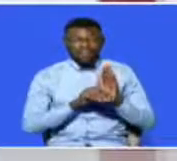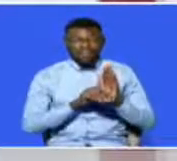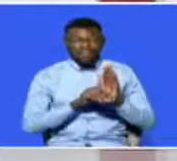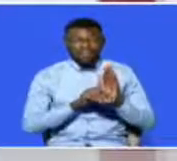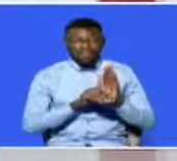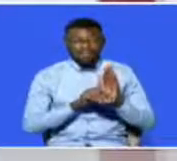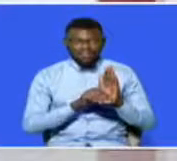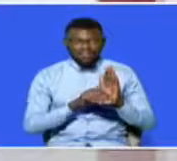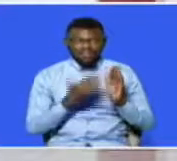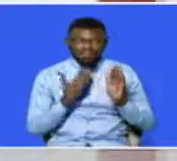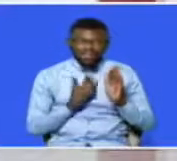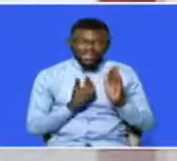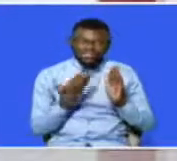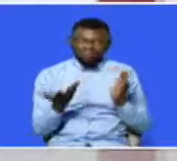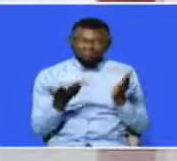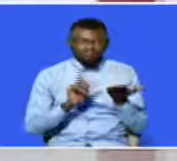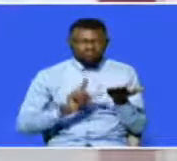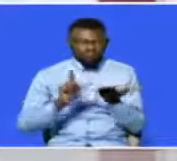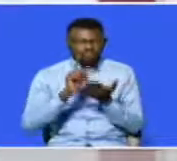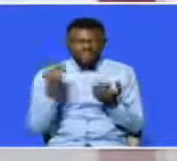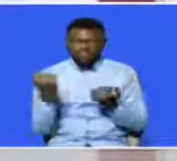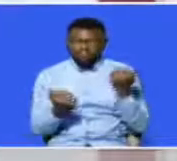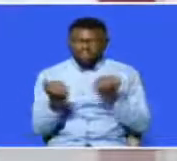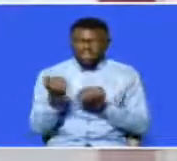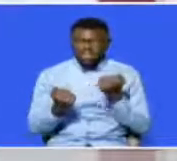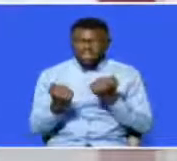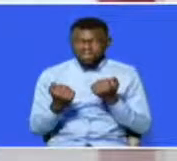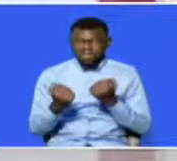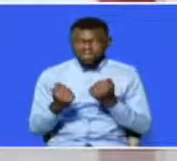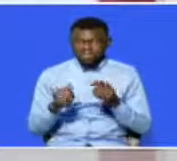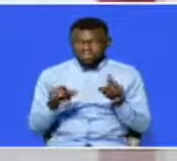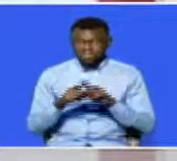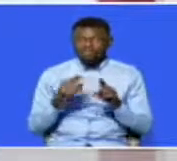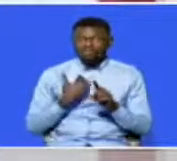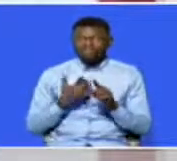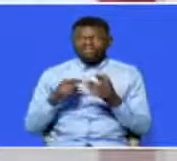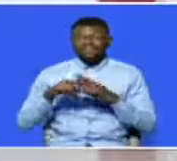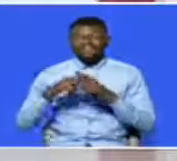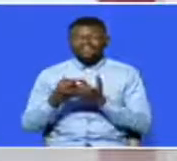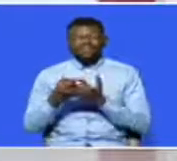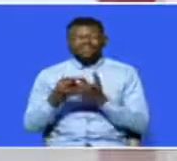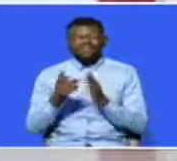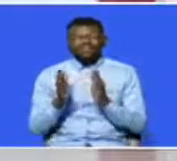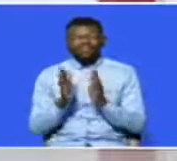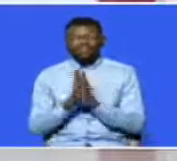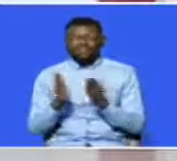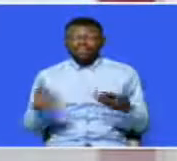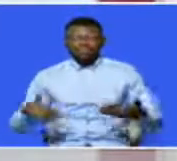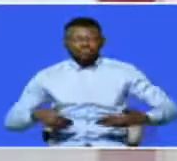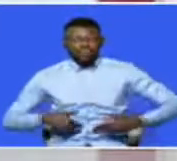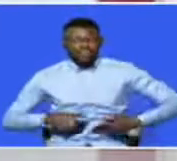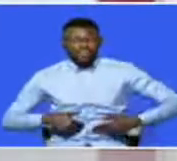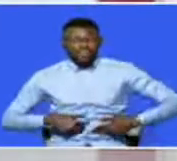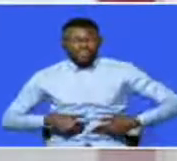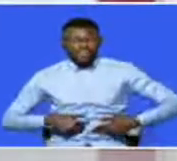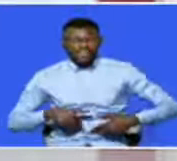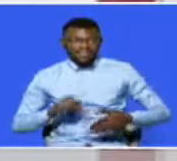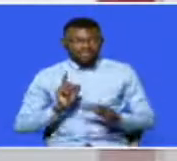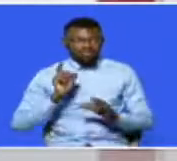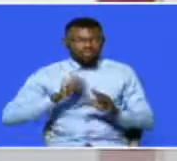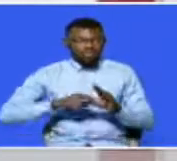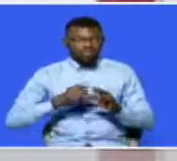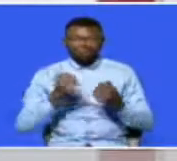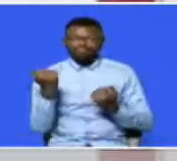a locally spec'd vehicle, and we can start from there, at least with the younger generation to get into the motorsports.